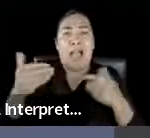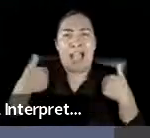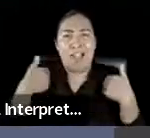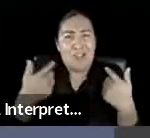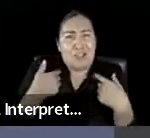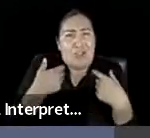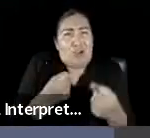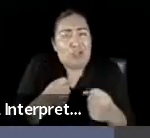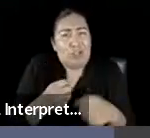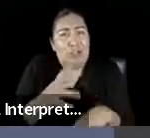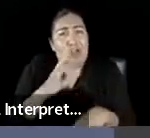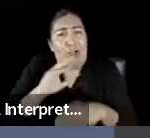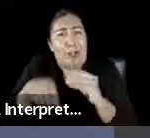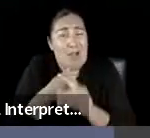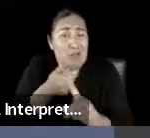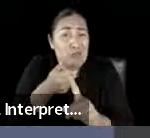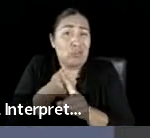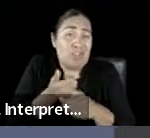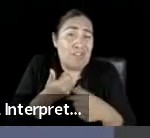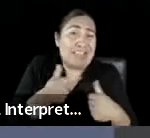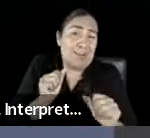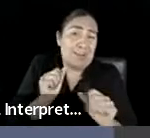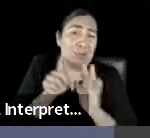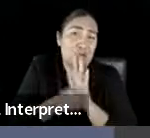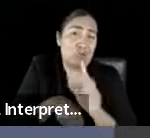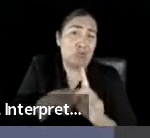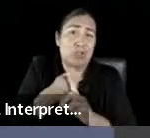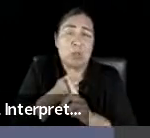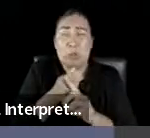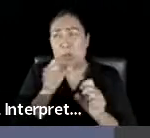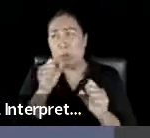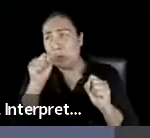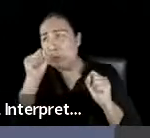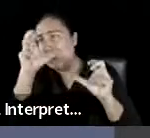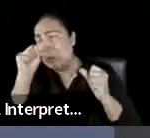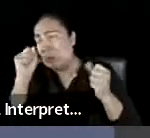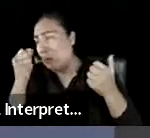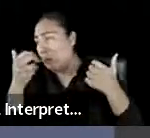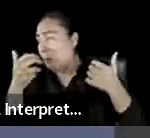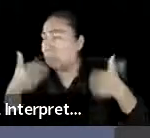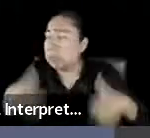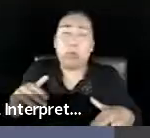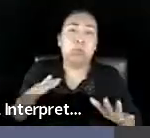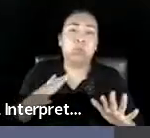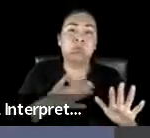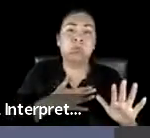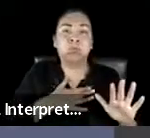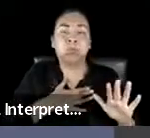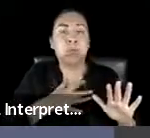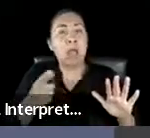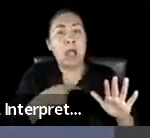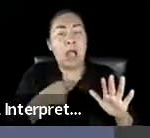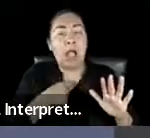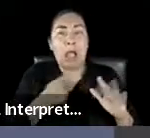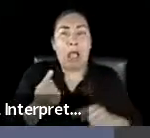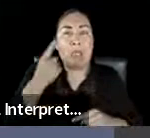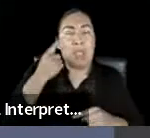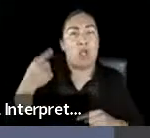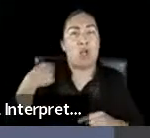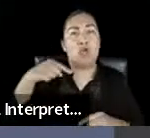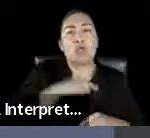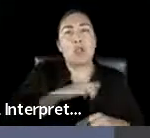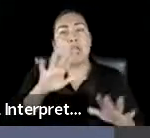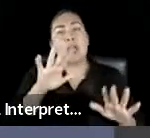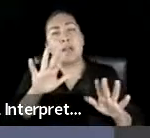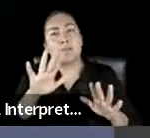to talk about your suicide attempt for me is just so amazingly profound. I think we frame suicide and mental health issues,